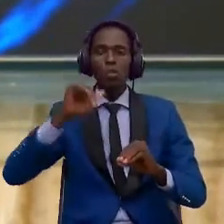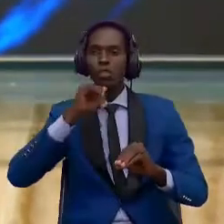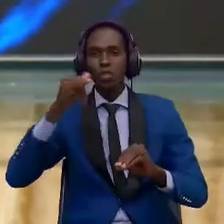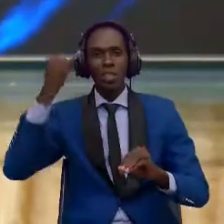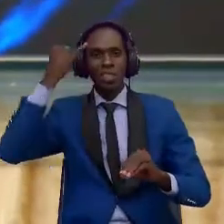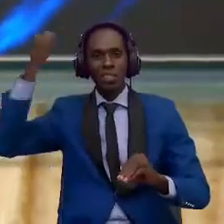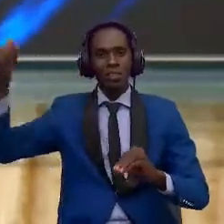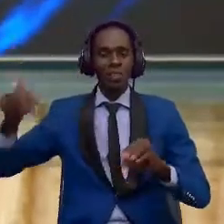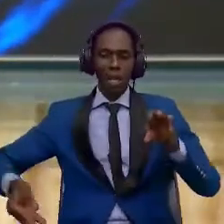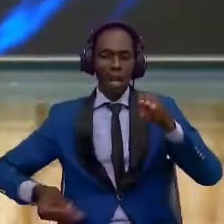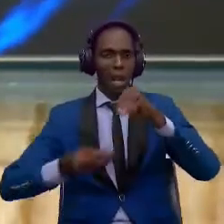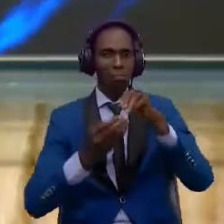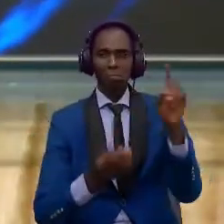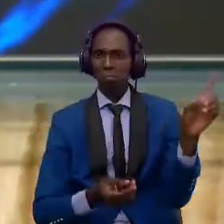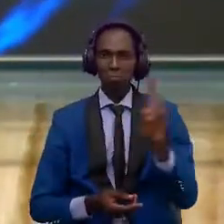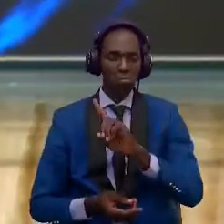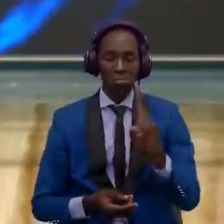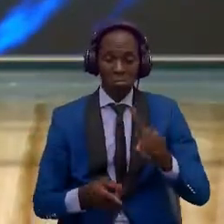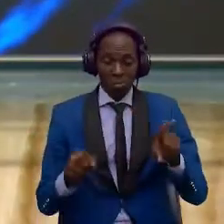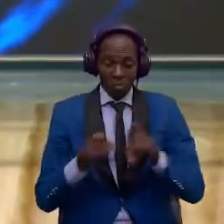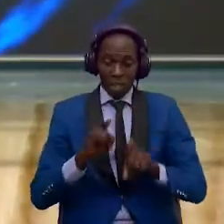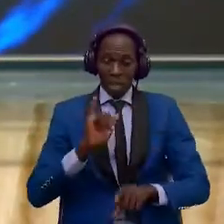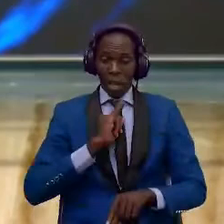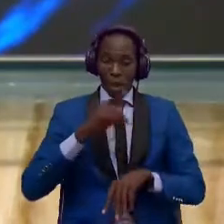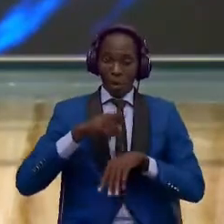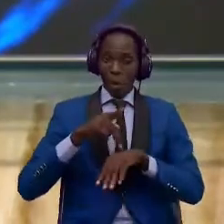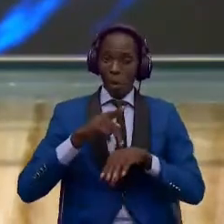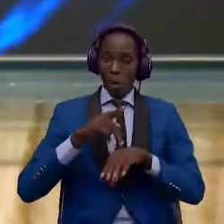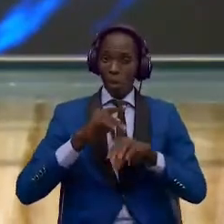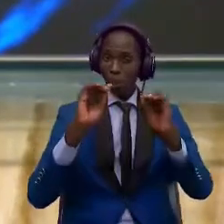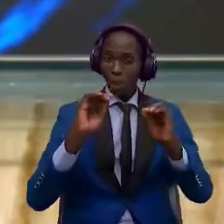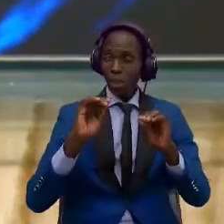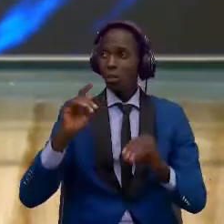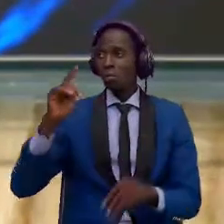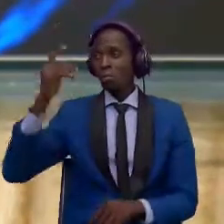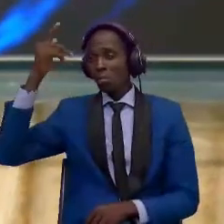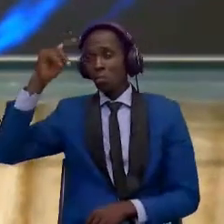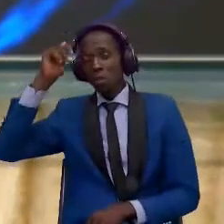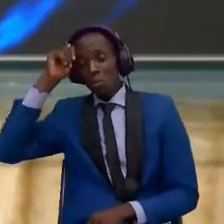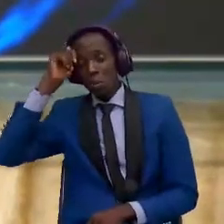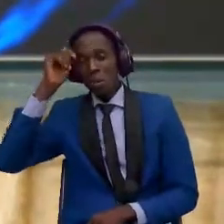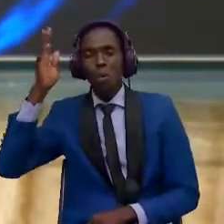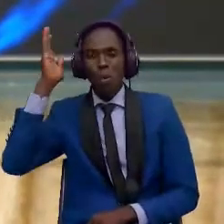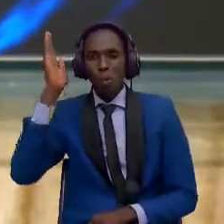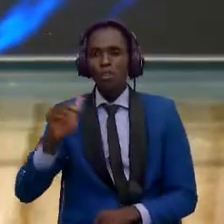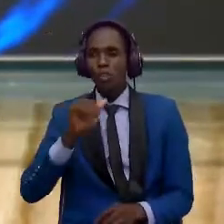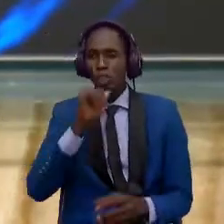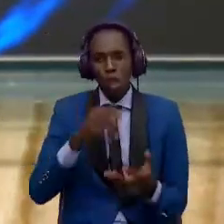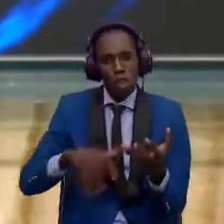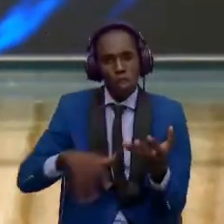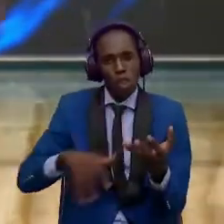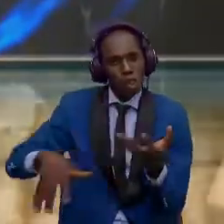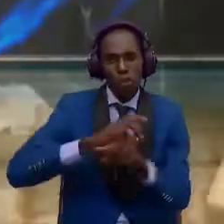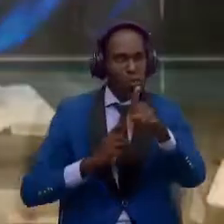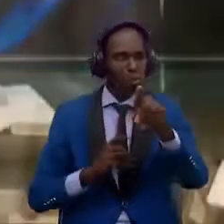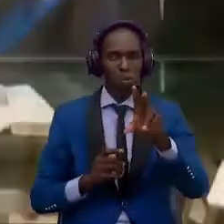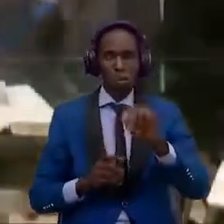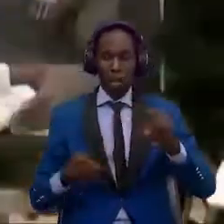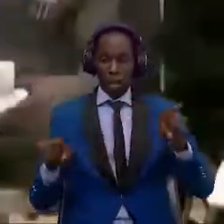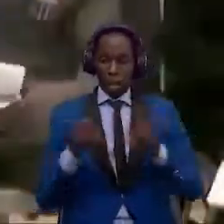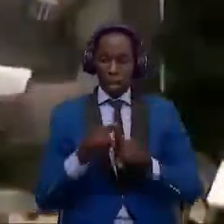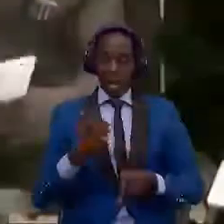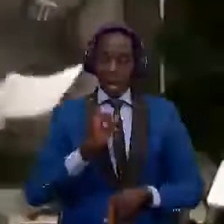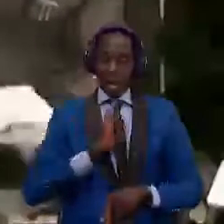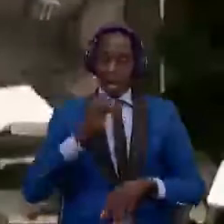I teach. He won't mutilate, as I teach. He will not water it down, as I